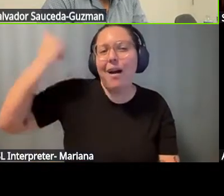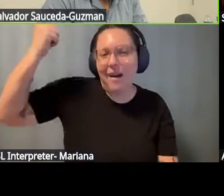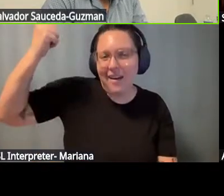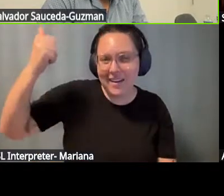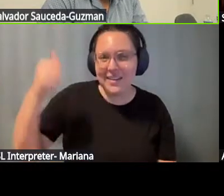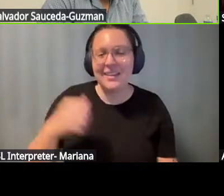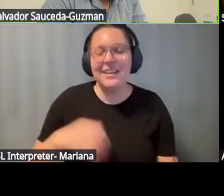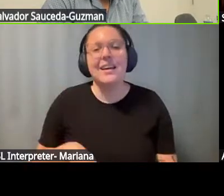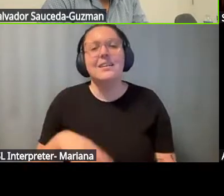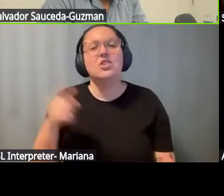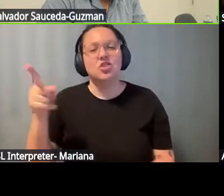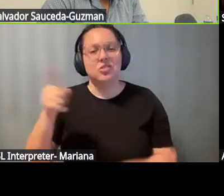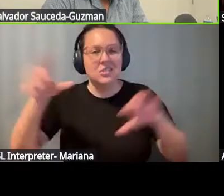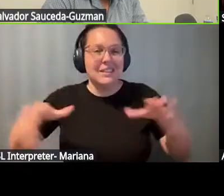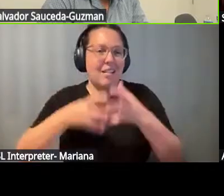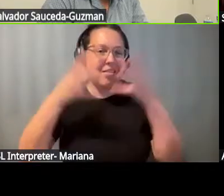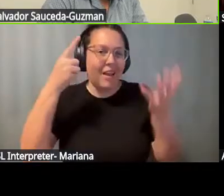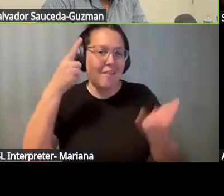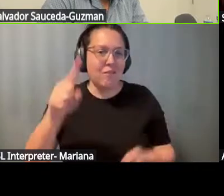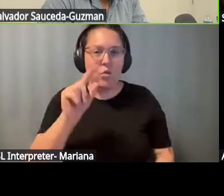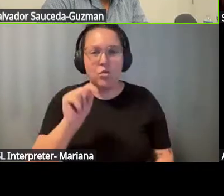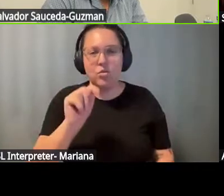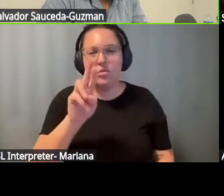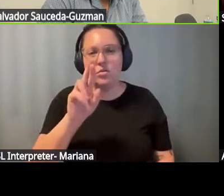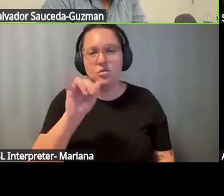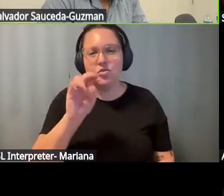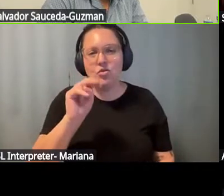Trinidad, and I hope that some of us can